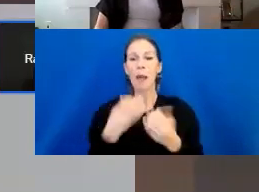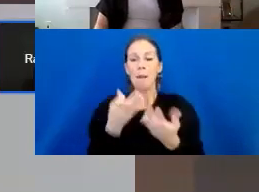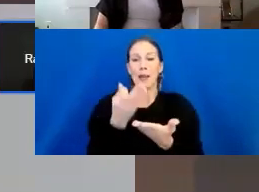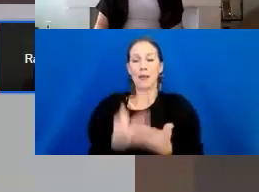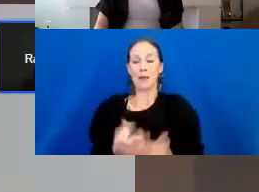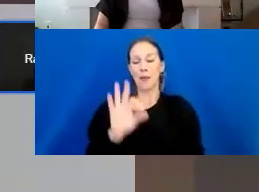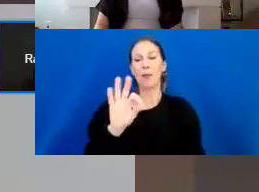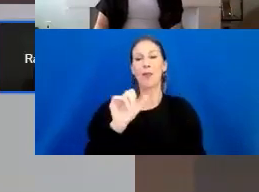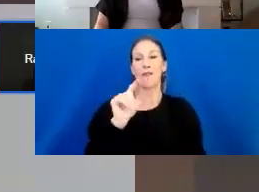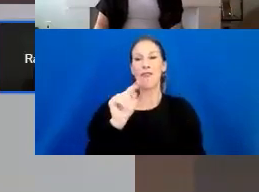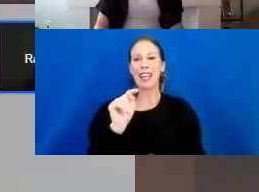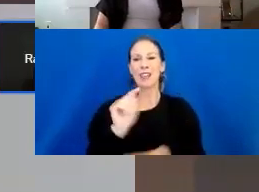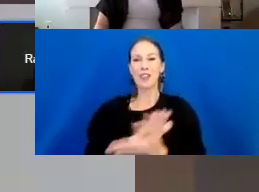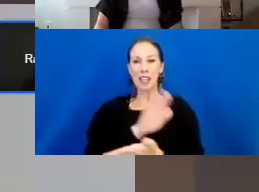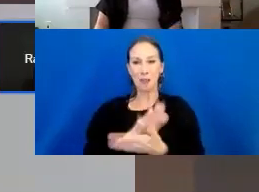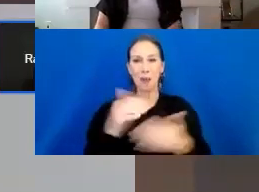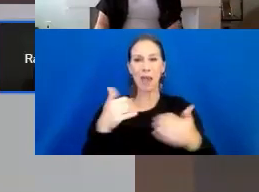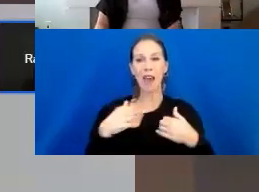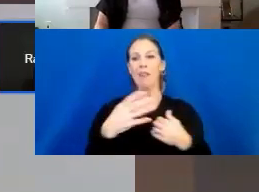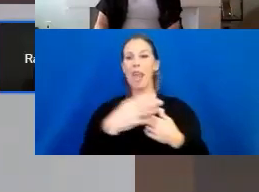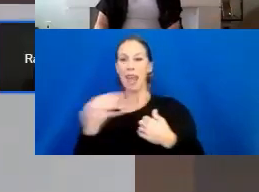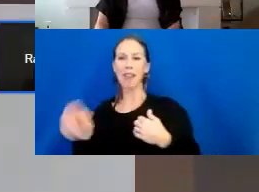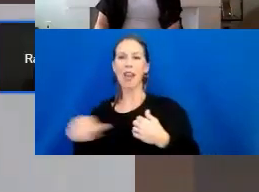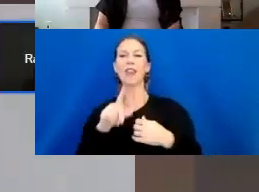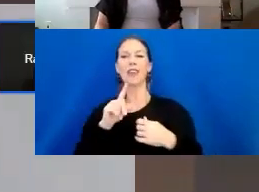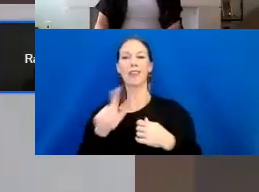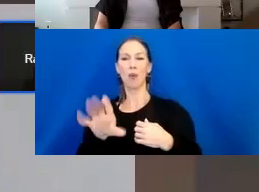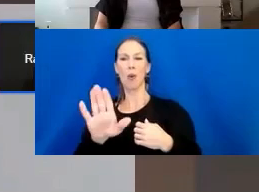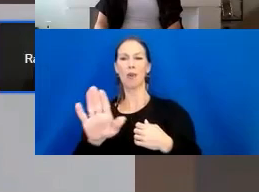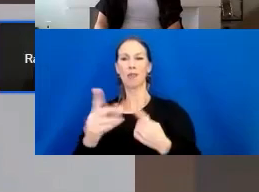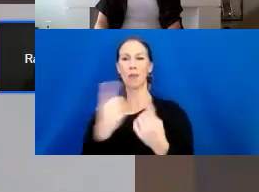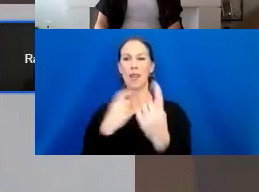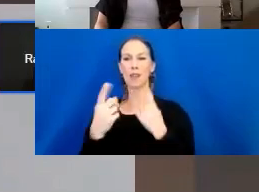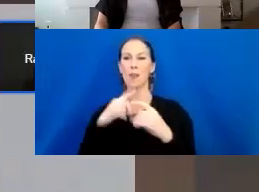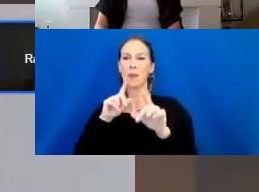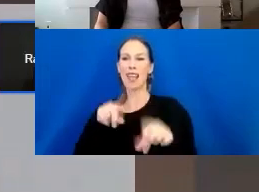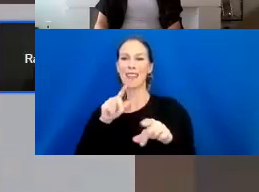up, that we'll, you know, that we'll share with you.